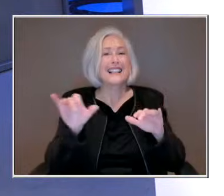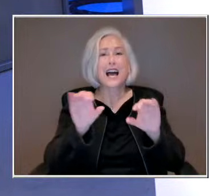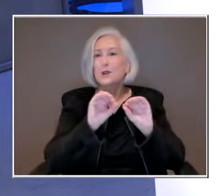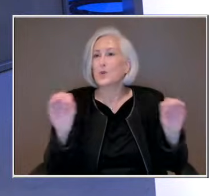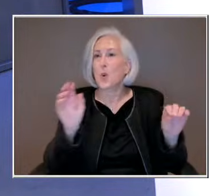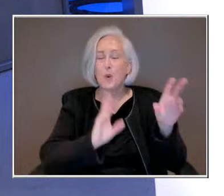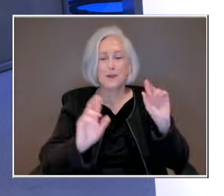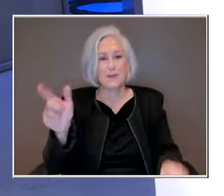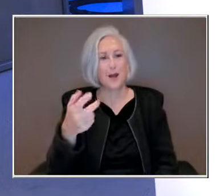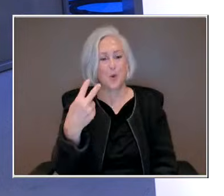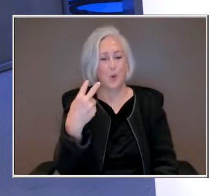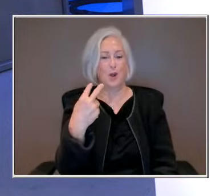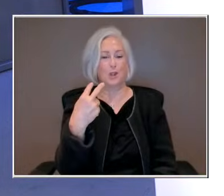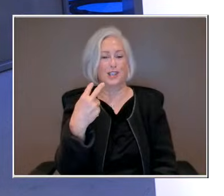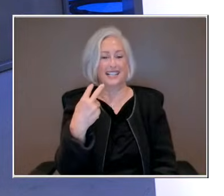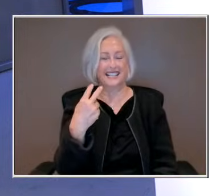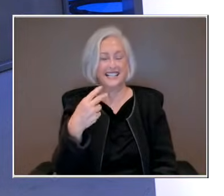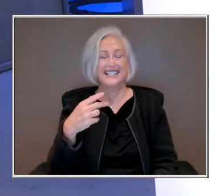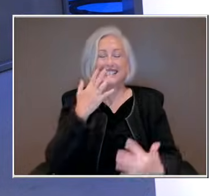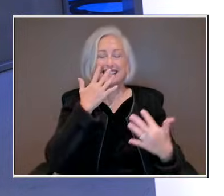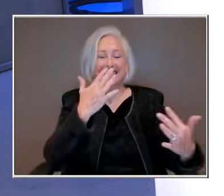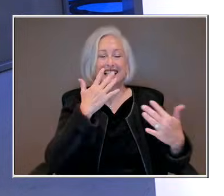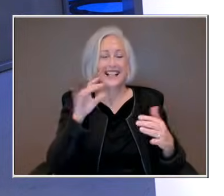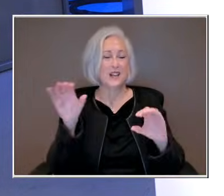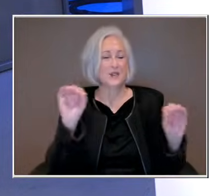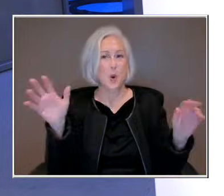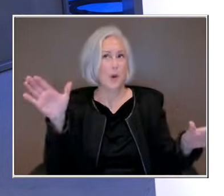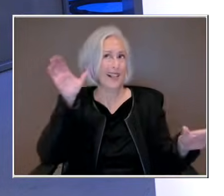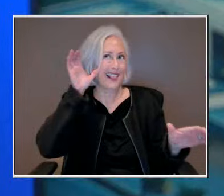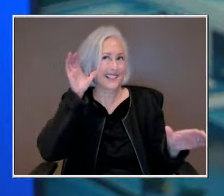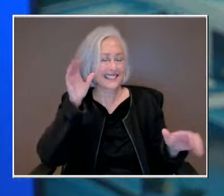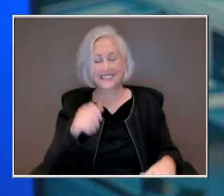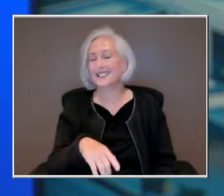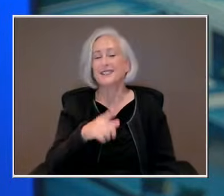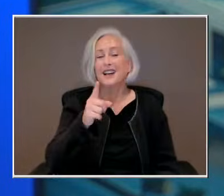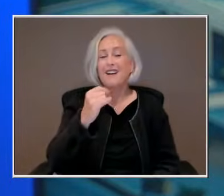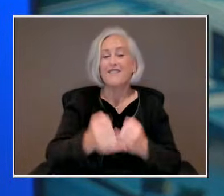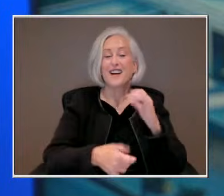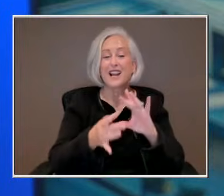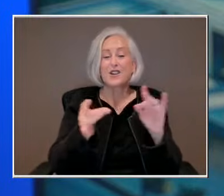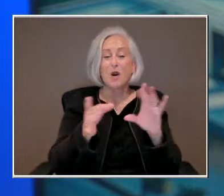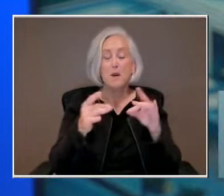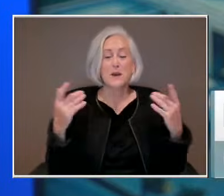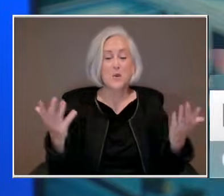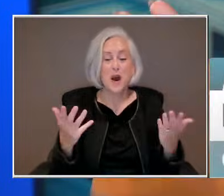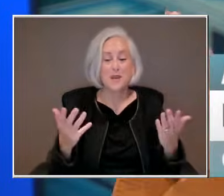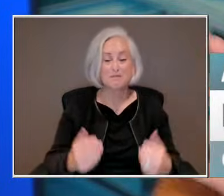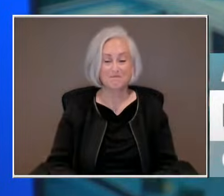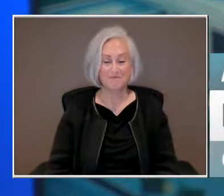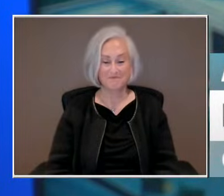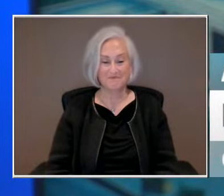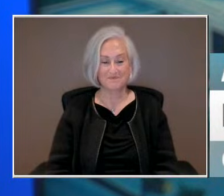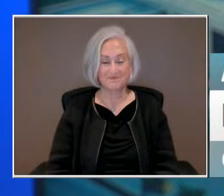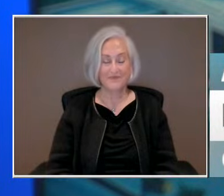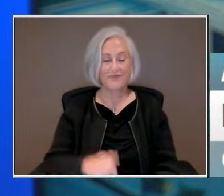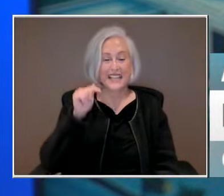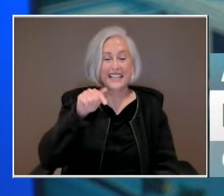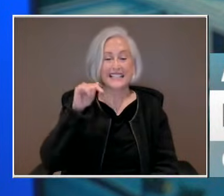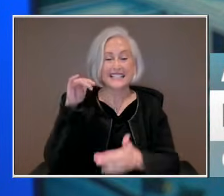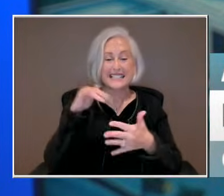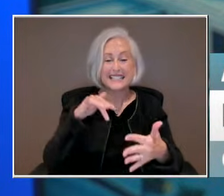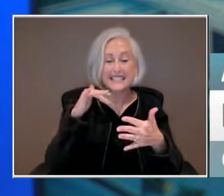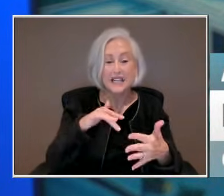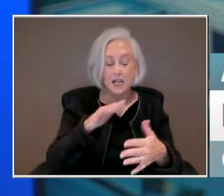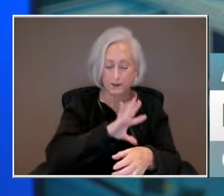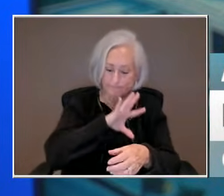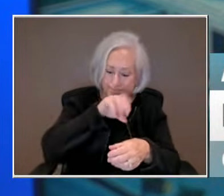right. That's Dr. great Mann, advice. what would you like our viewers to take away? I think from this study and just in general about engaging music